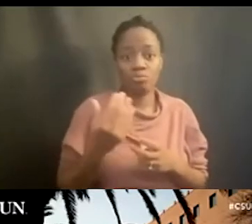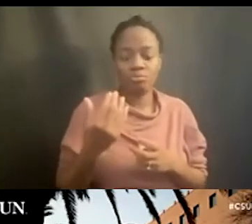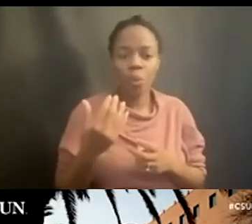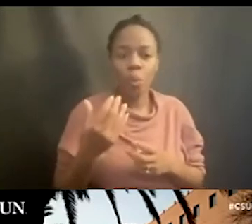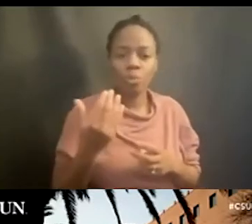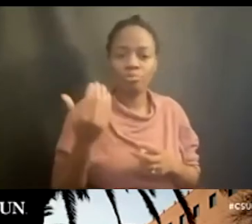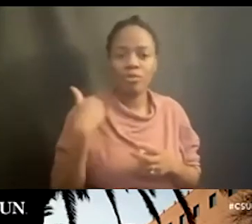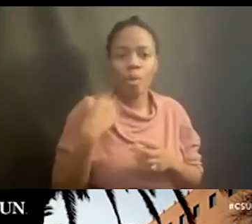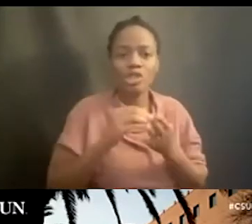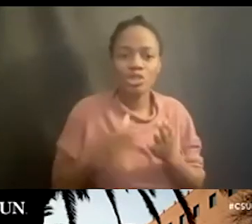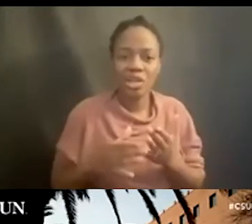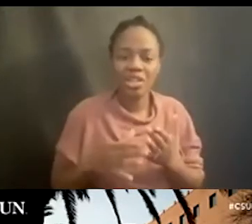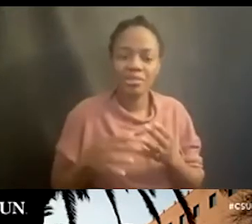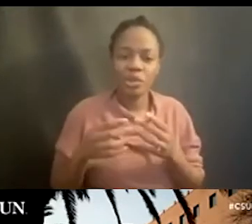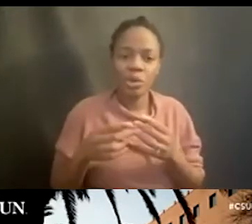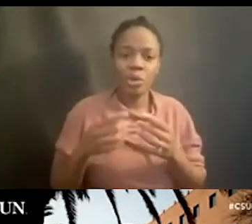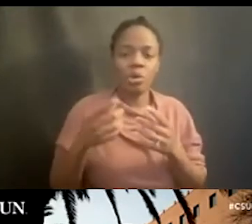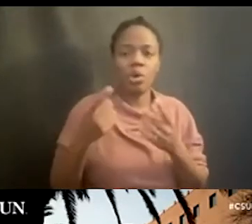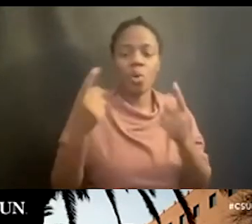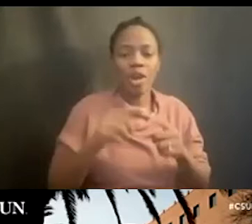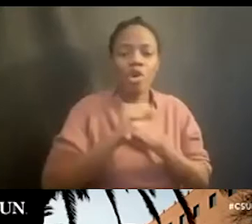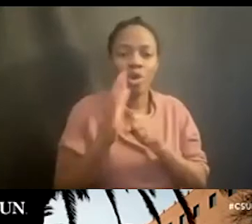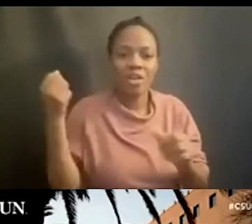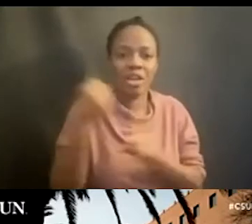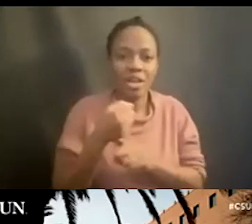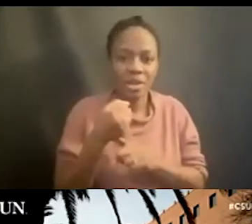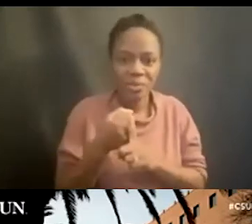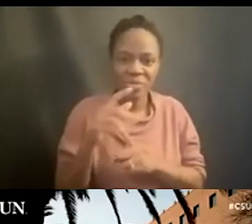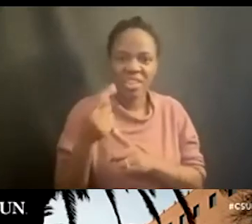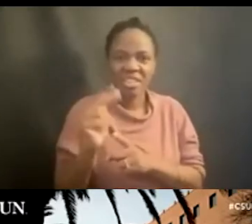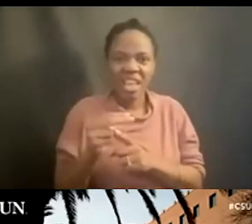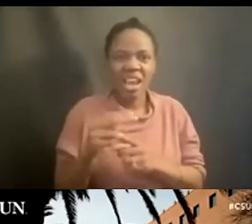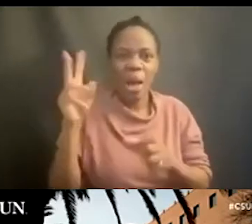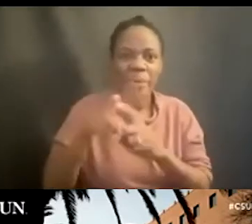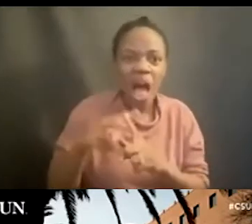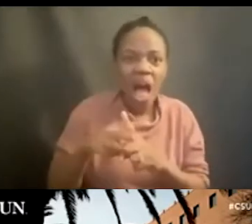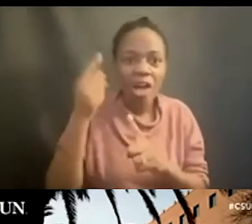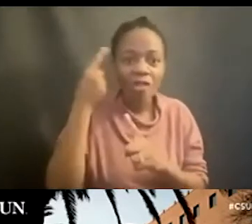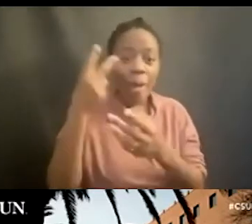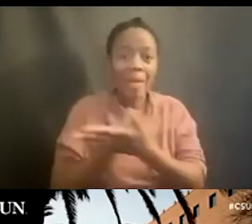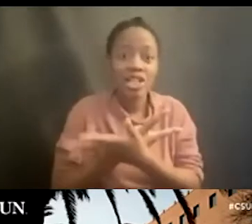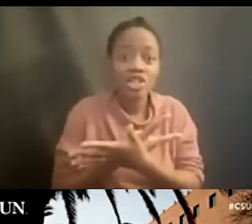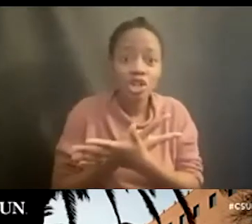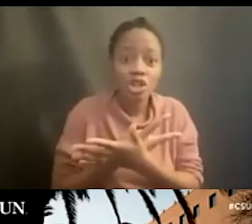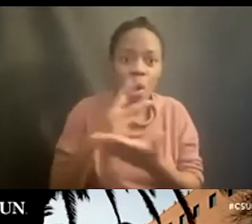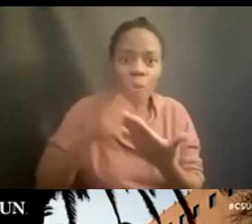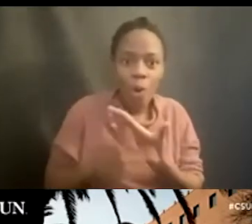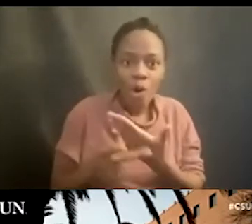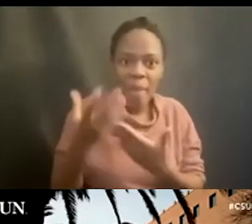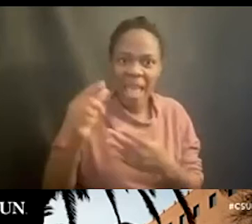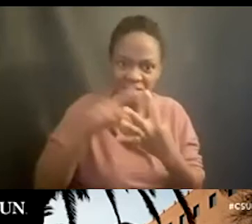kind of going into that transition of fully online, and then applying for a master's program and starting a master's program fully